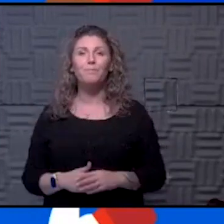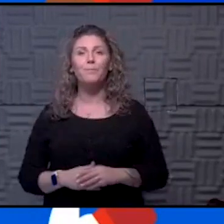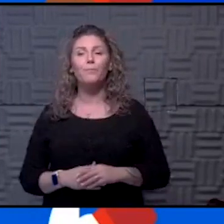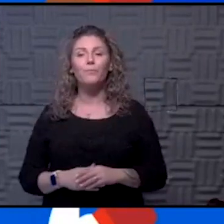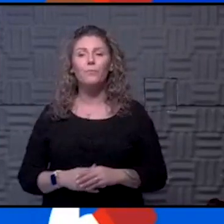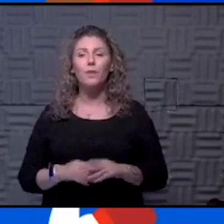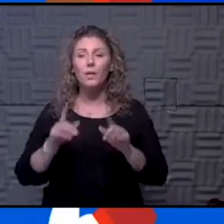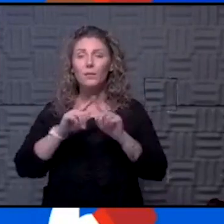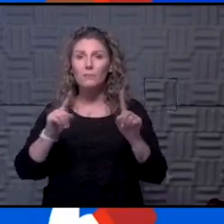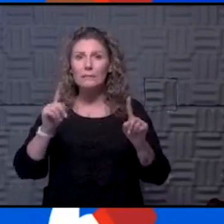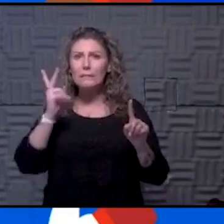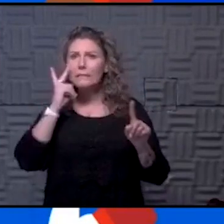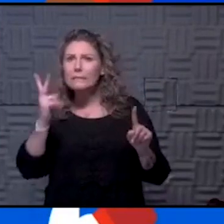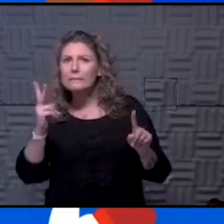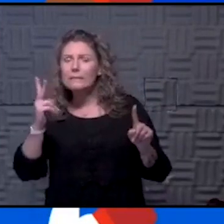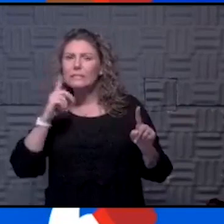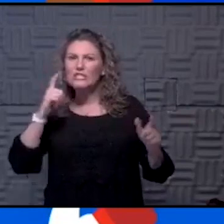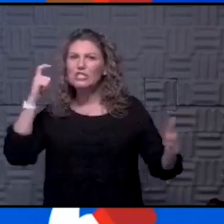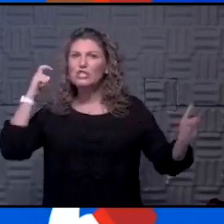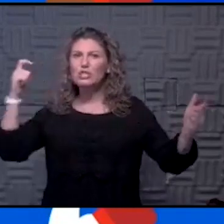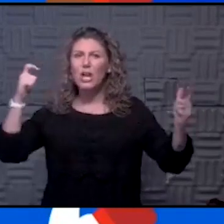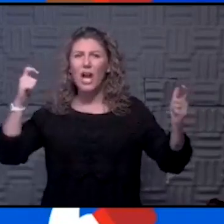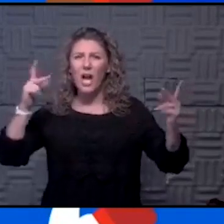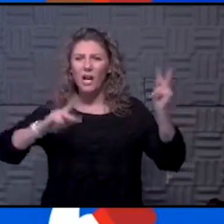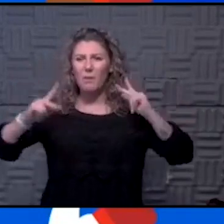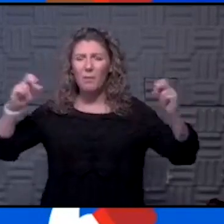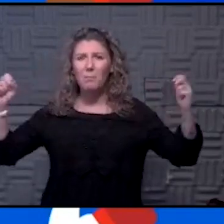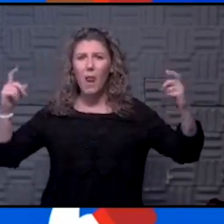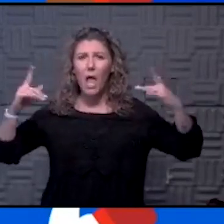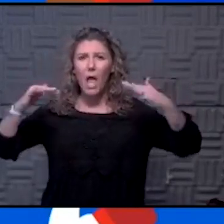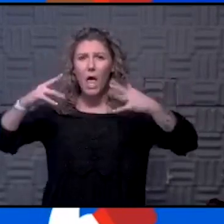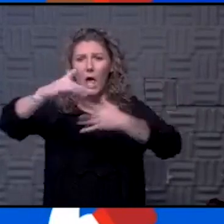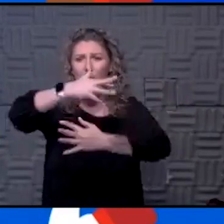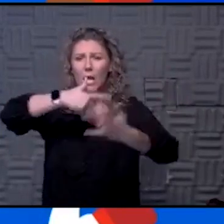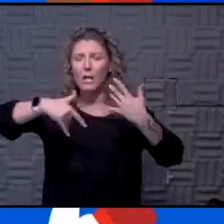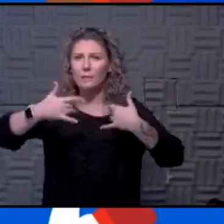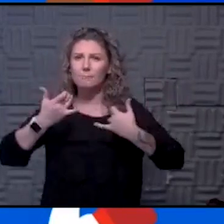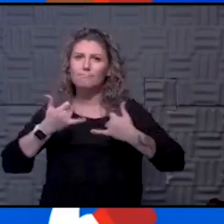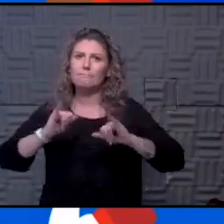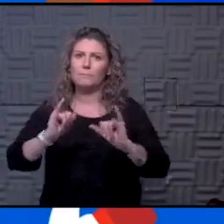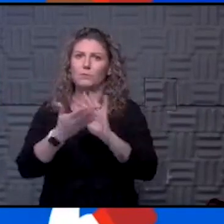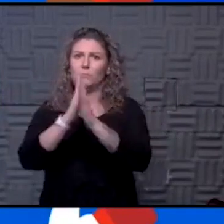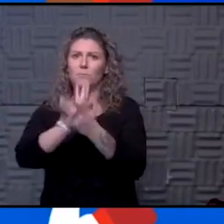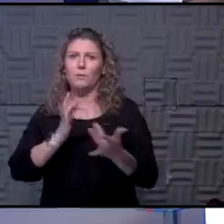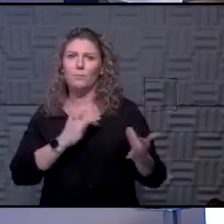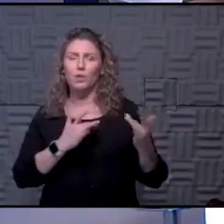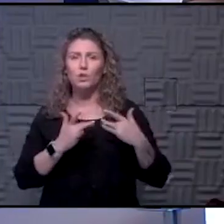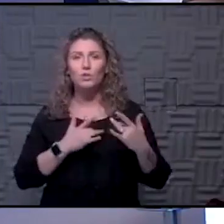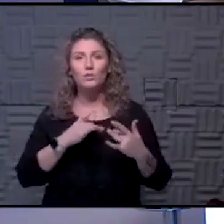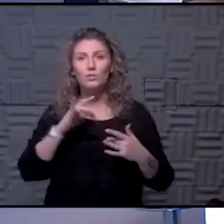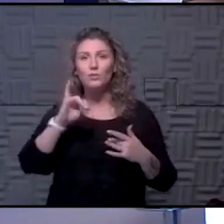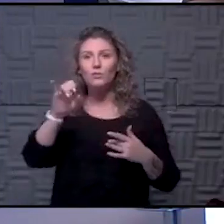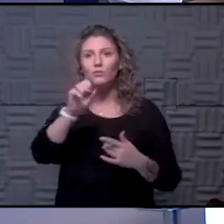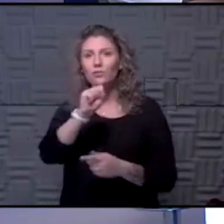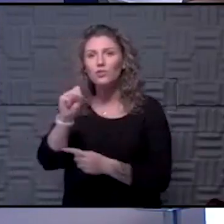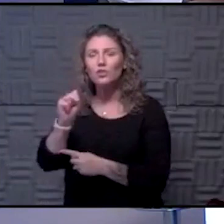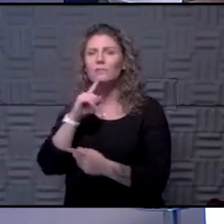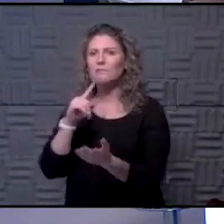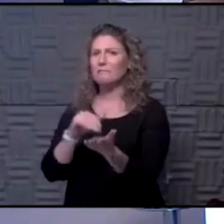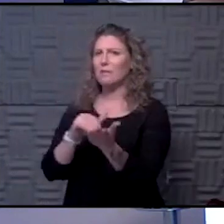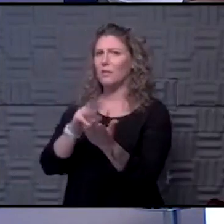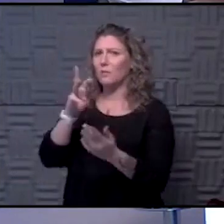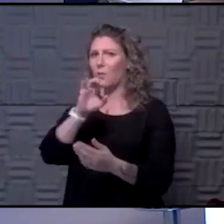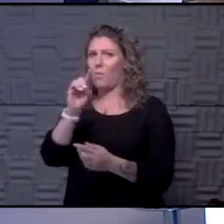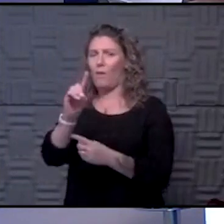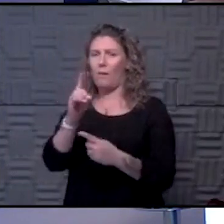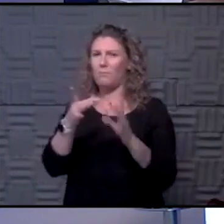see crowds, when I see events like that, I'm still really concerned. All right, thank you, Jess. Dr. Wild may have mentioned this, but